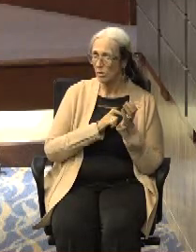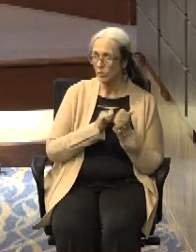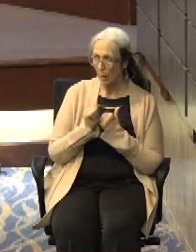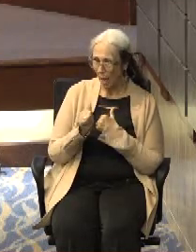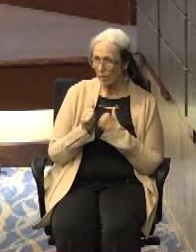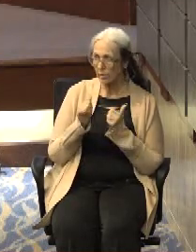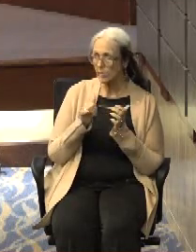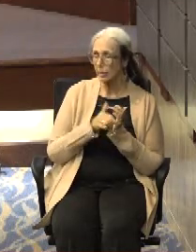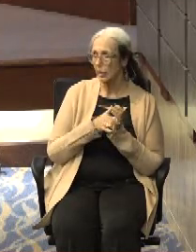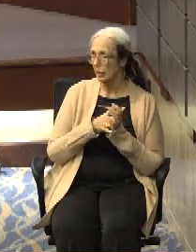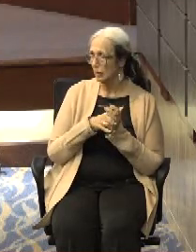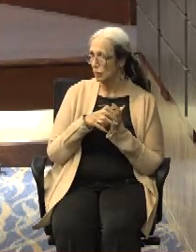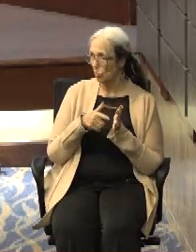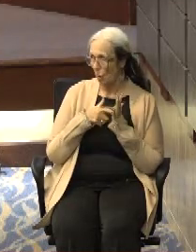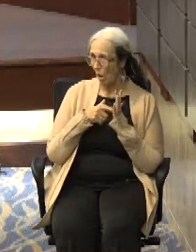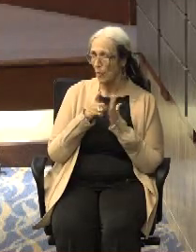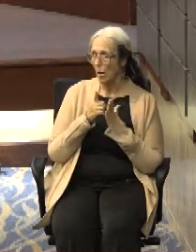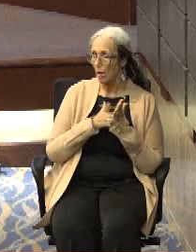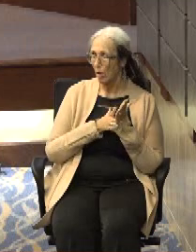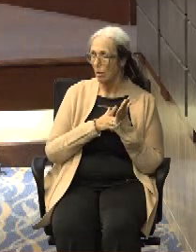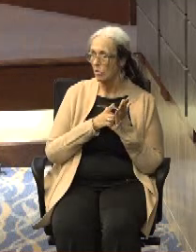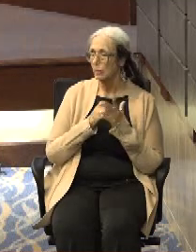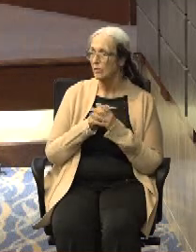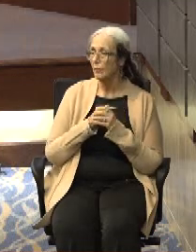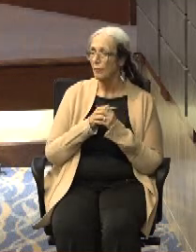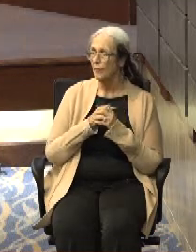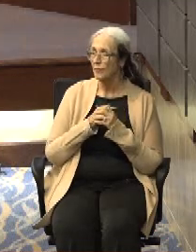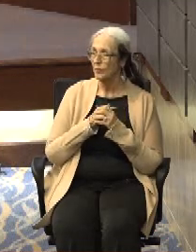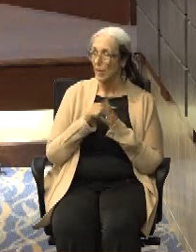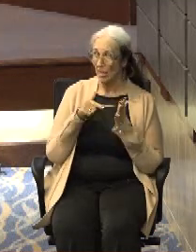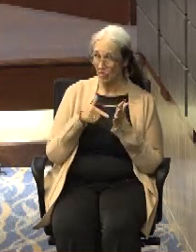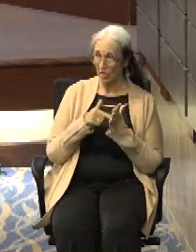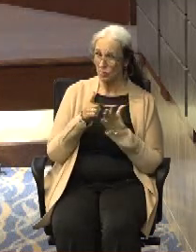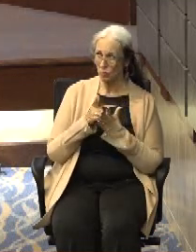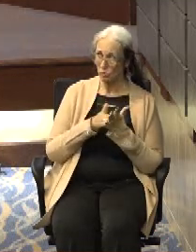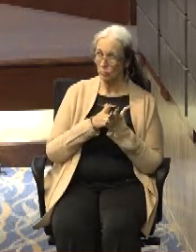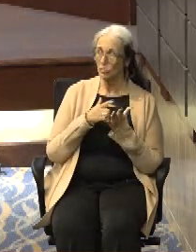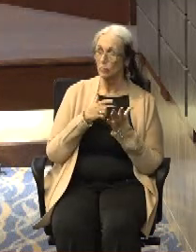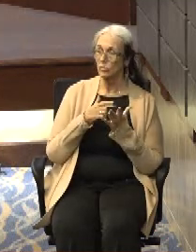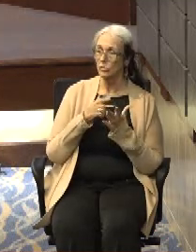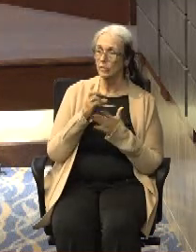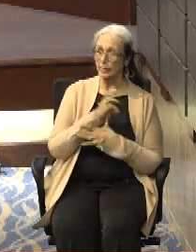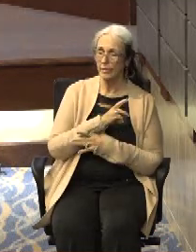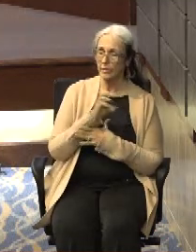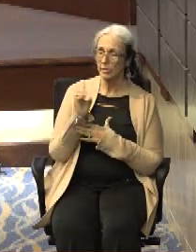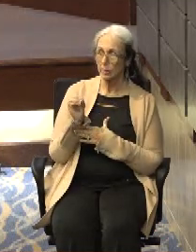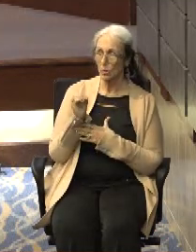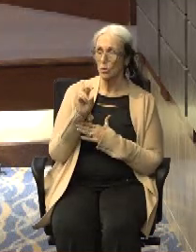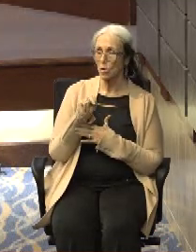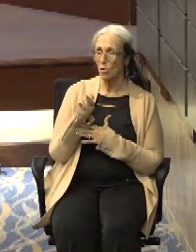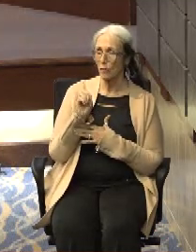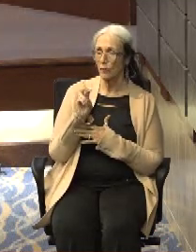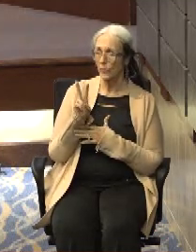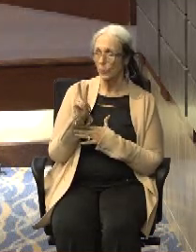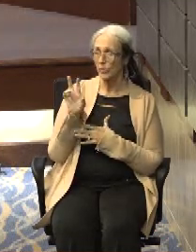is open to the public as required by law, providing for effective date. This ordinance was approved by a 6-0 council vote on first reading on November